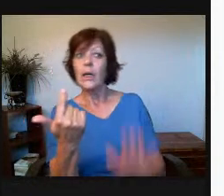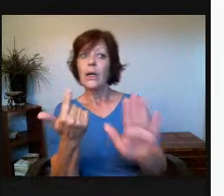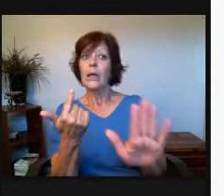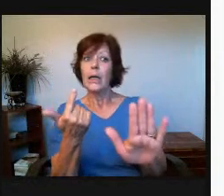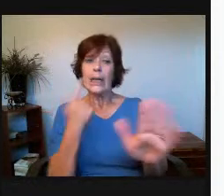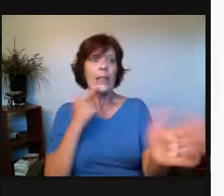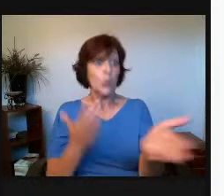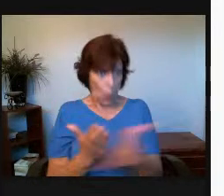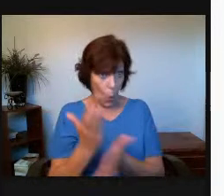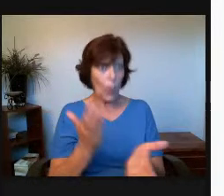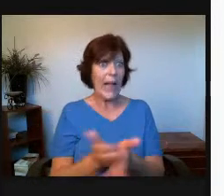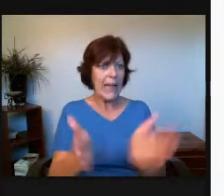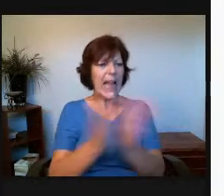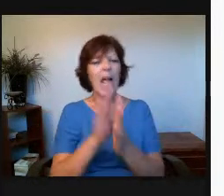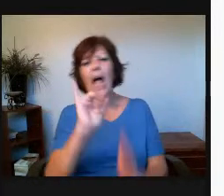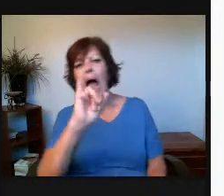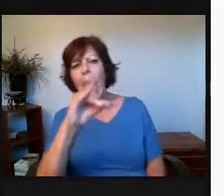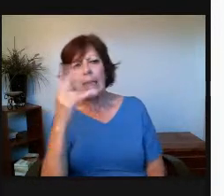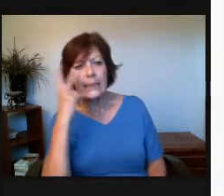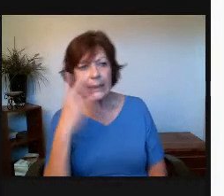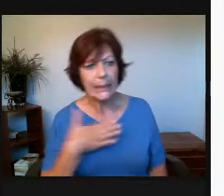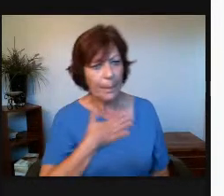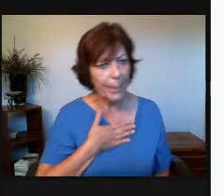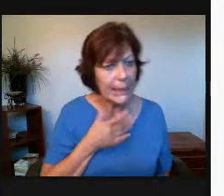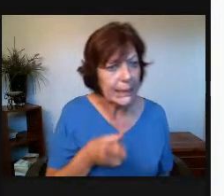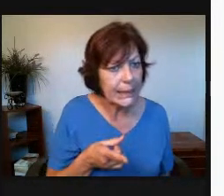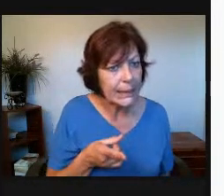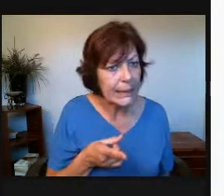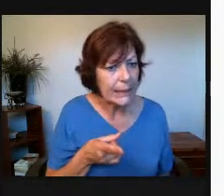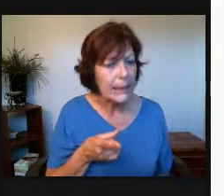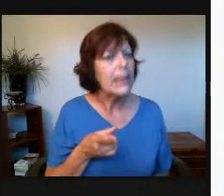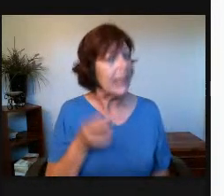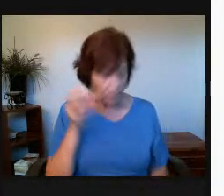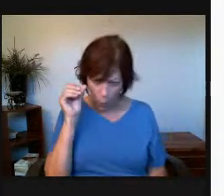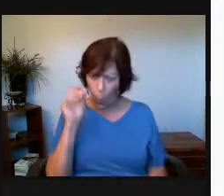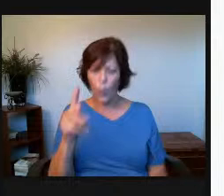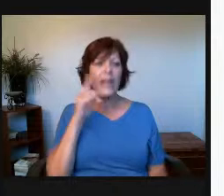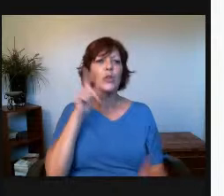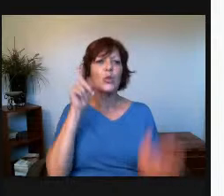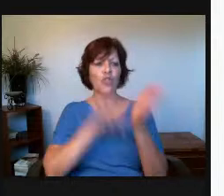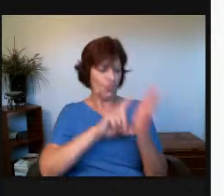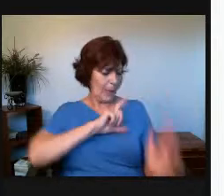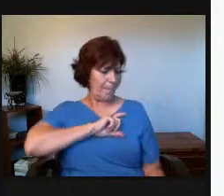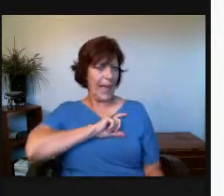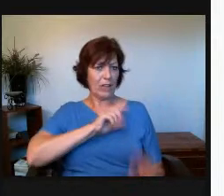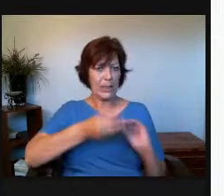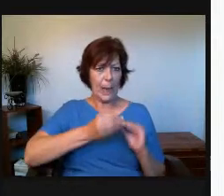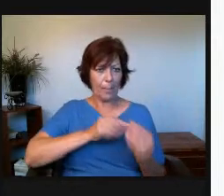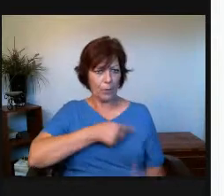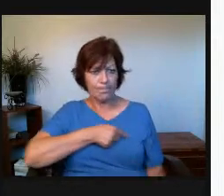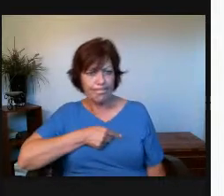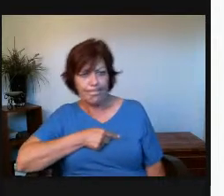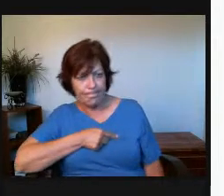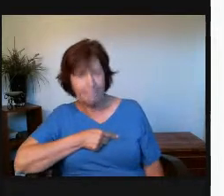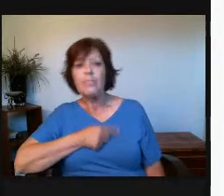absolutely okay to ask for identification. It's absolutely okay to check a badge number. It is absolutely okay to pick up that